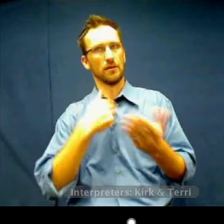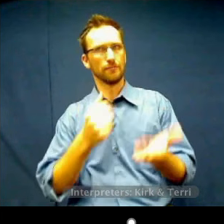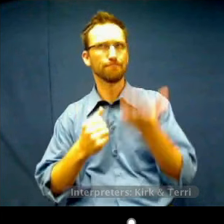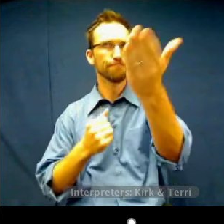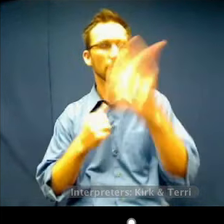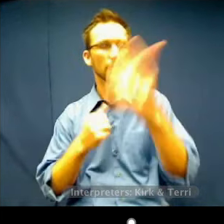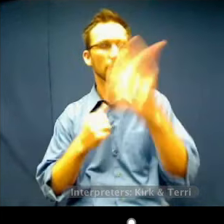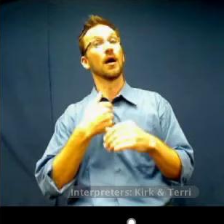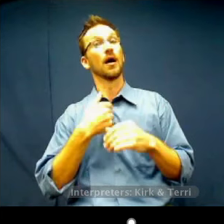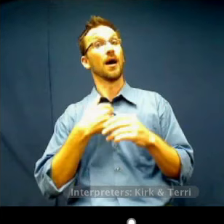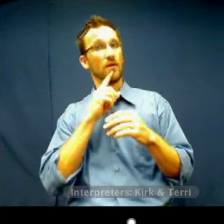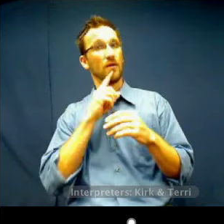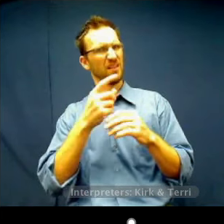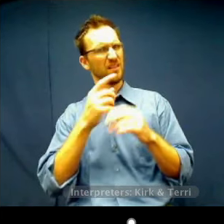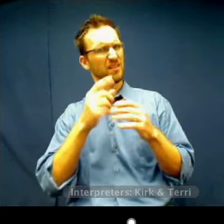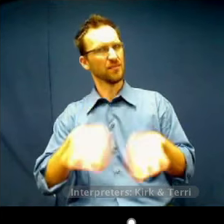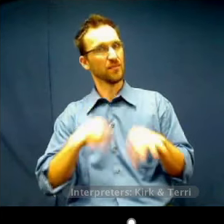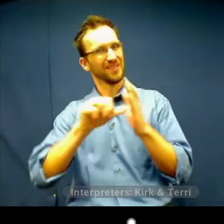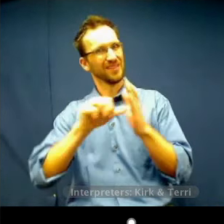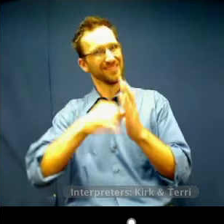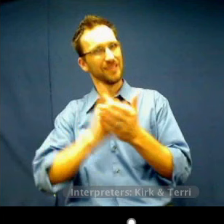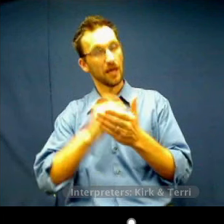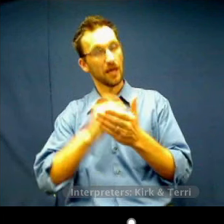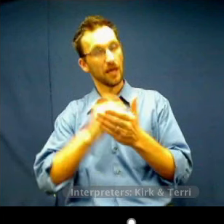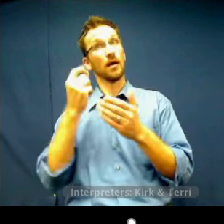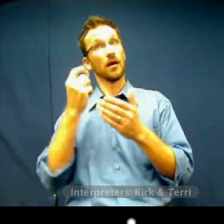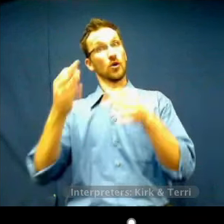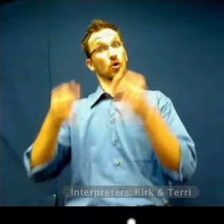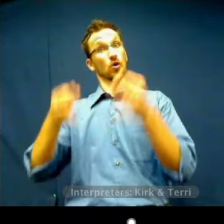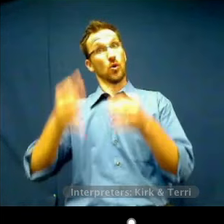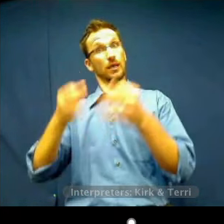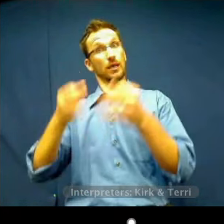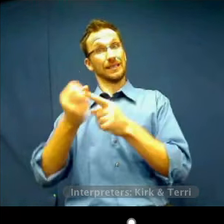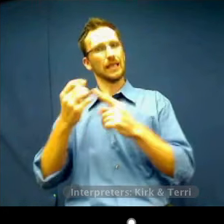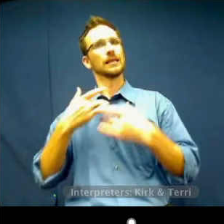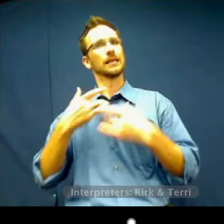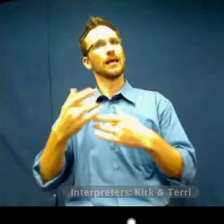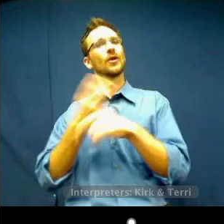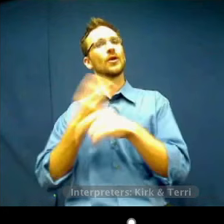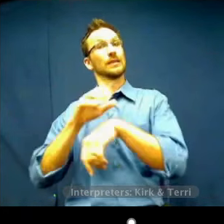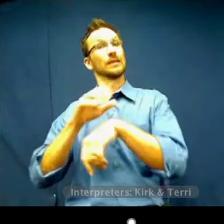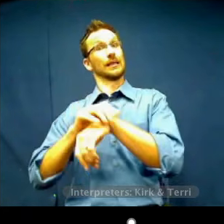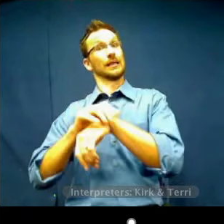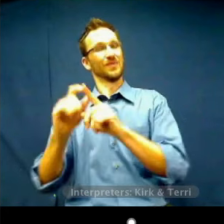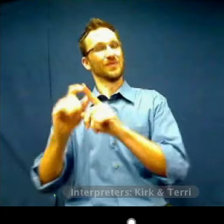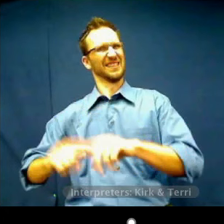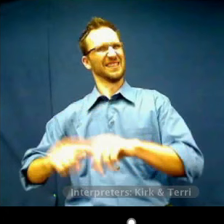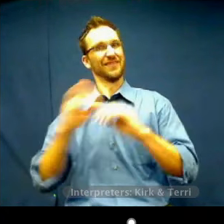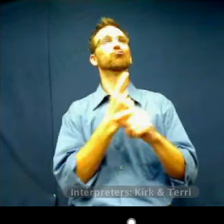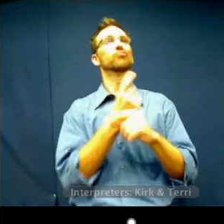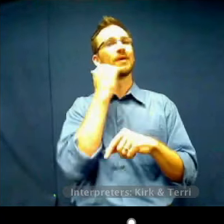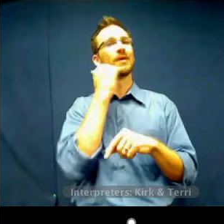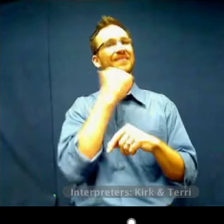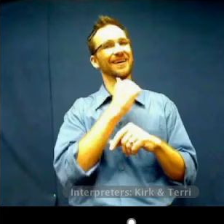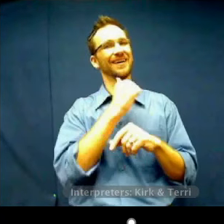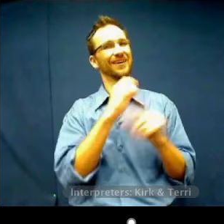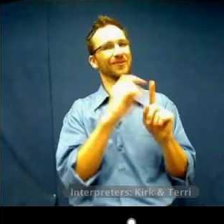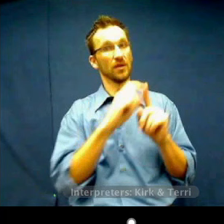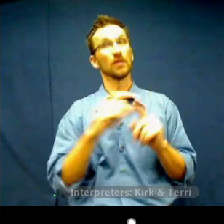legal settings, we use English differently than we use in other settings. So in hearing that as an interpreter, you might think